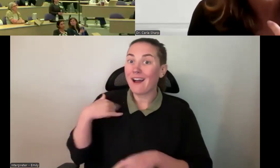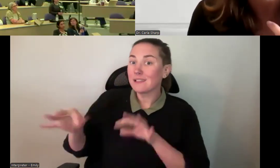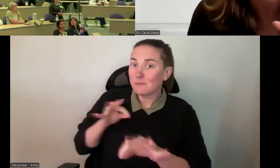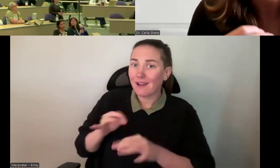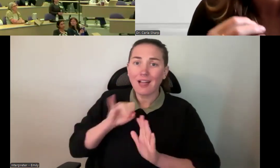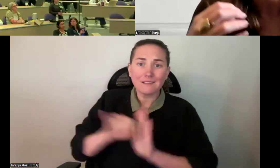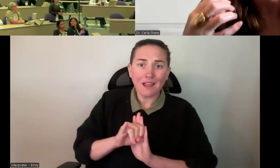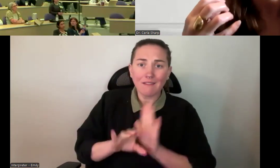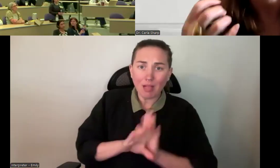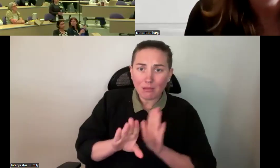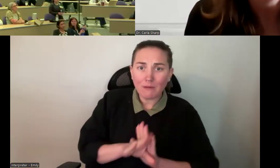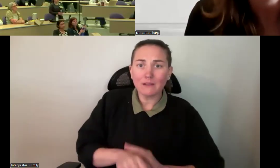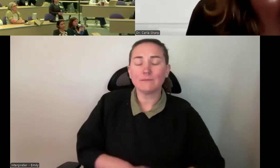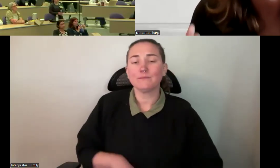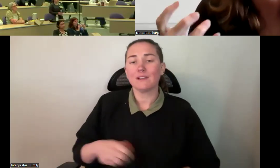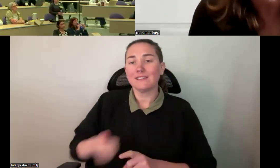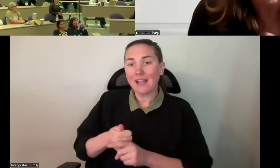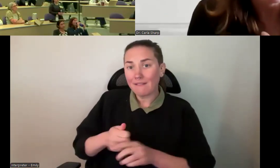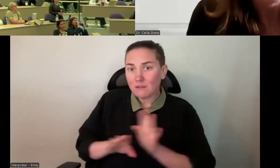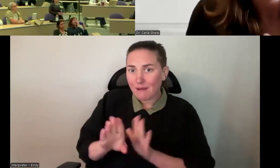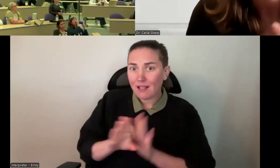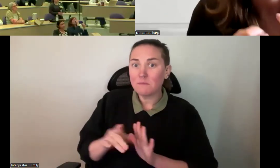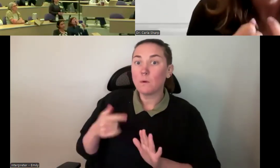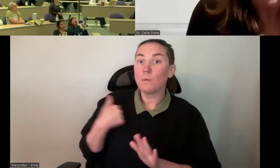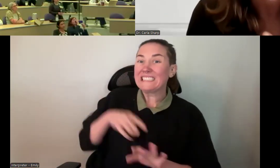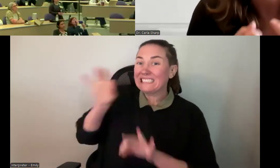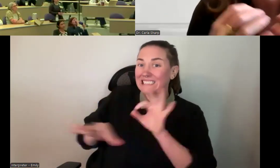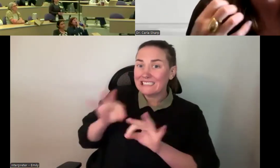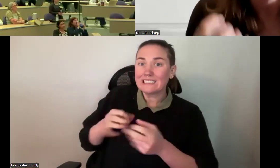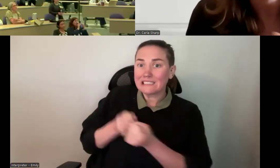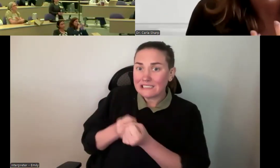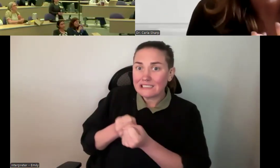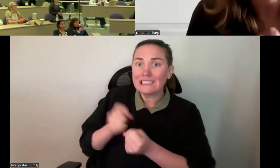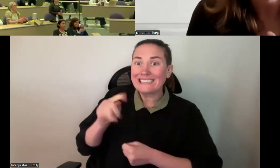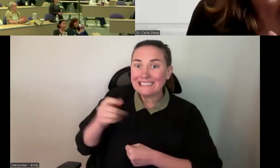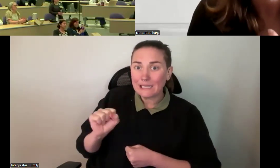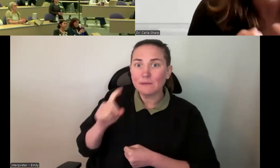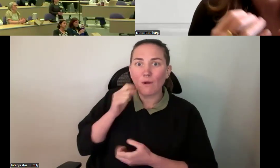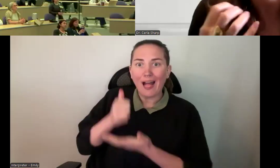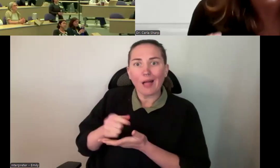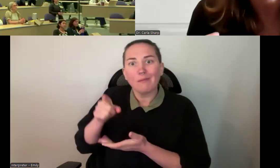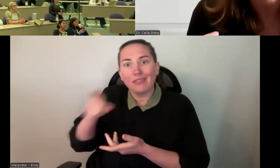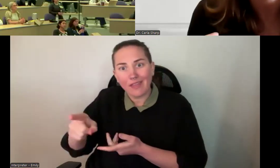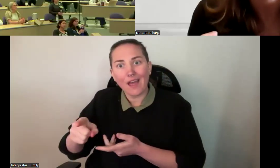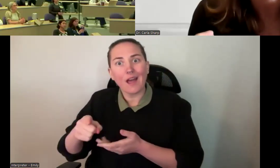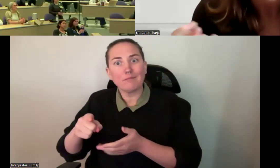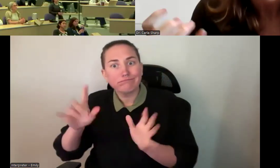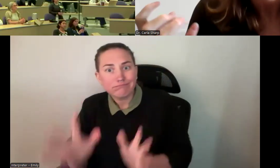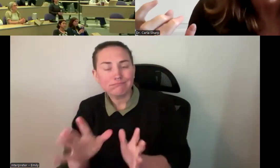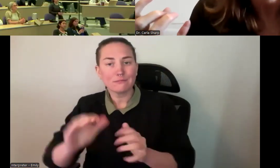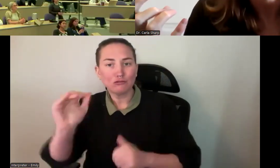talk about what they can do to support their child's identity and self-development, what they can